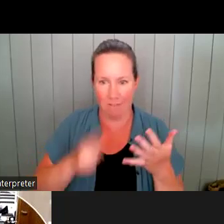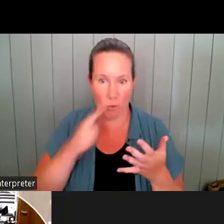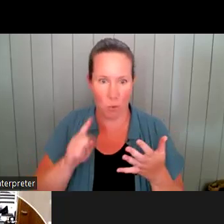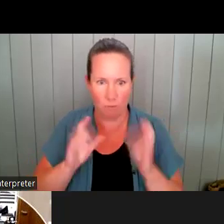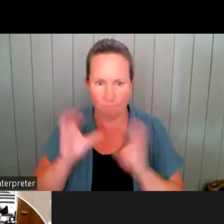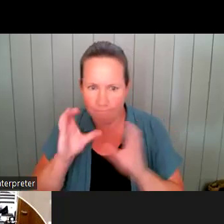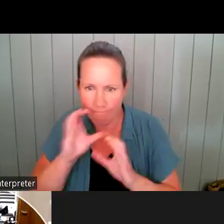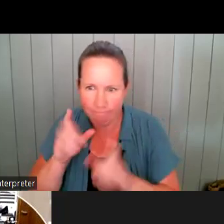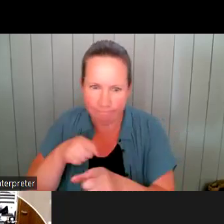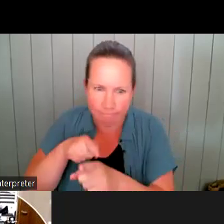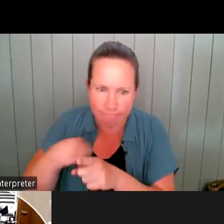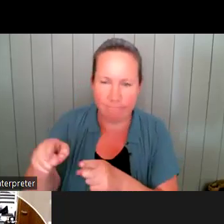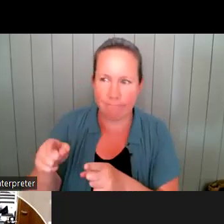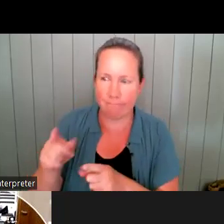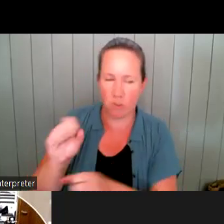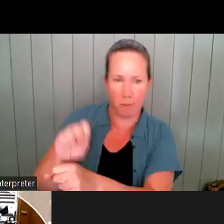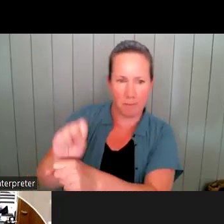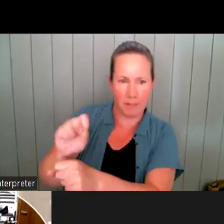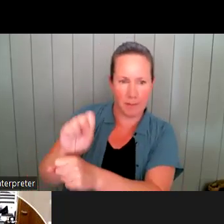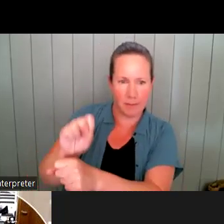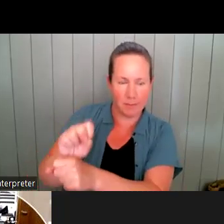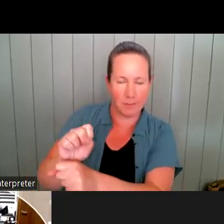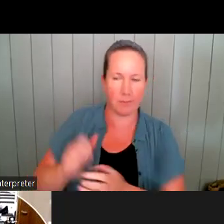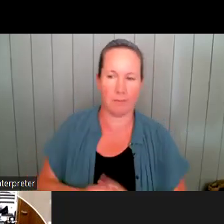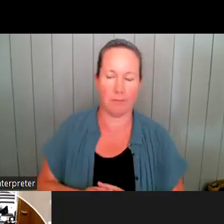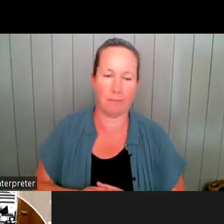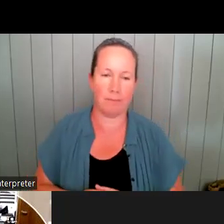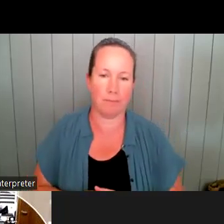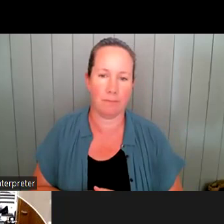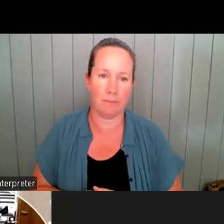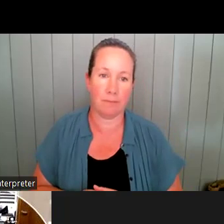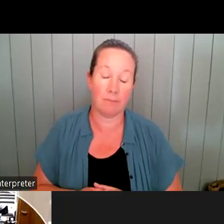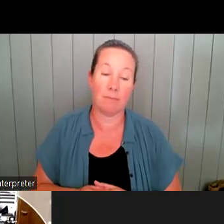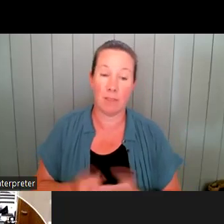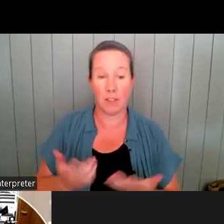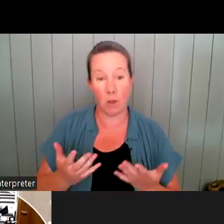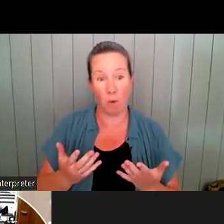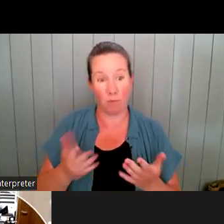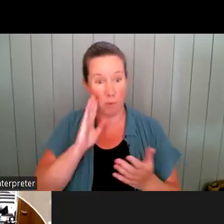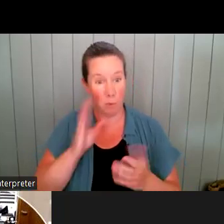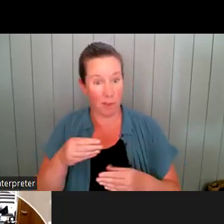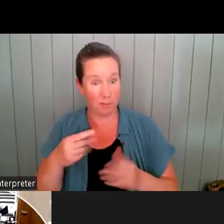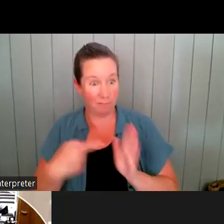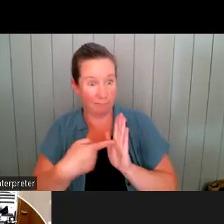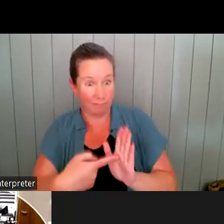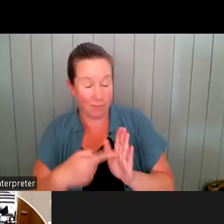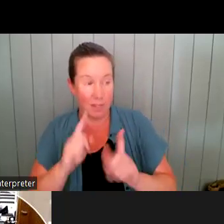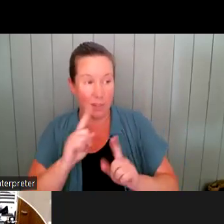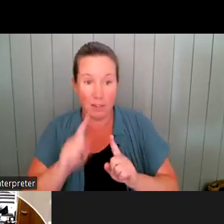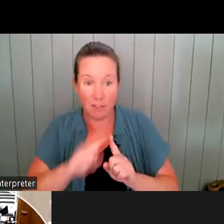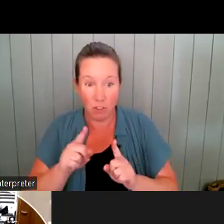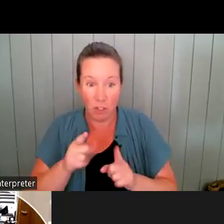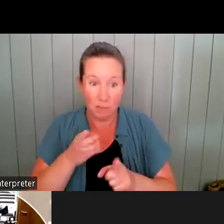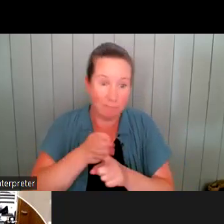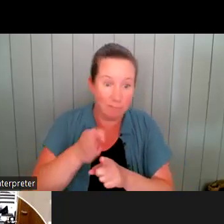And to be able to look at career options related to the skills in education and the